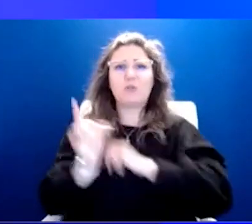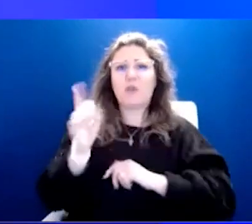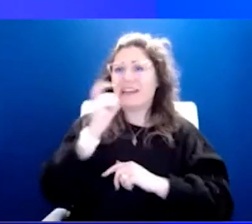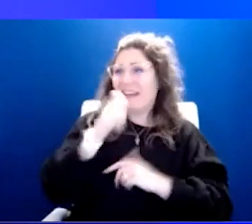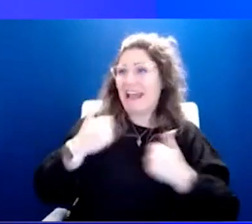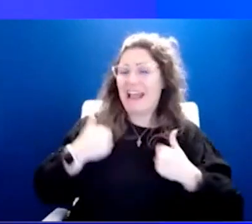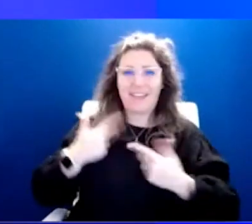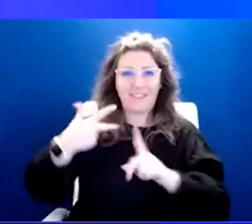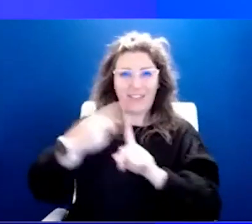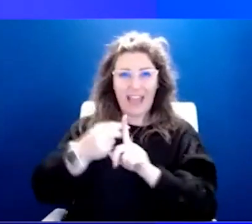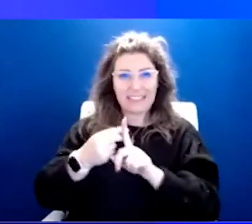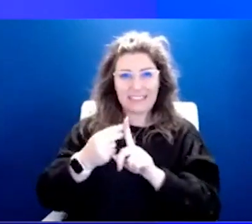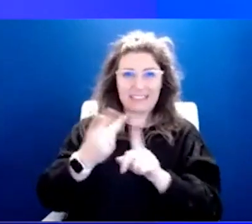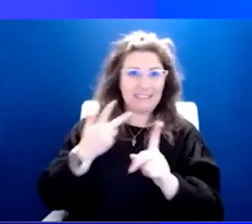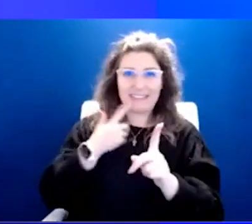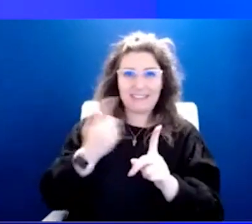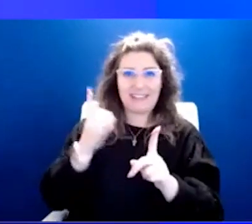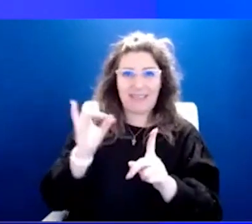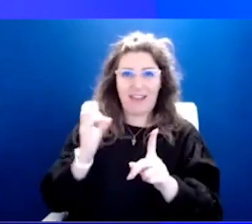that we do.